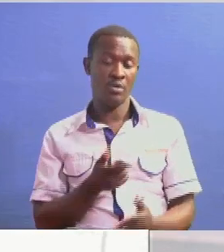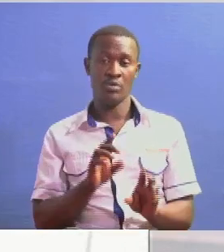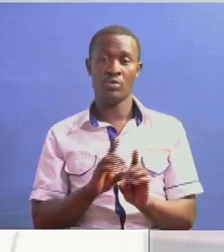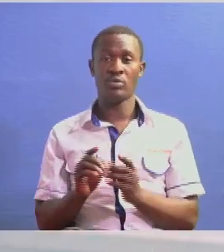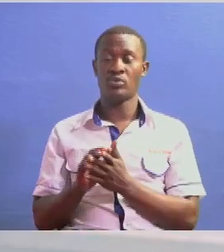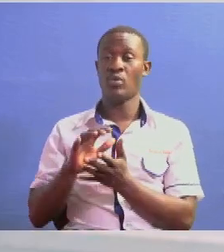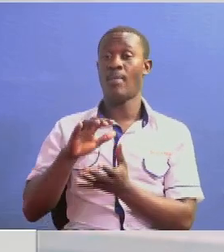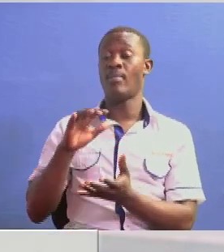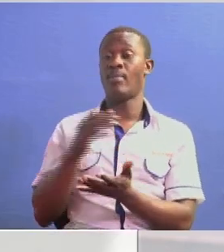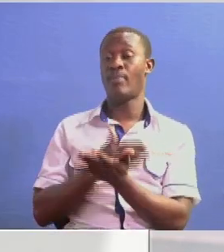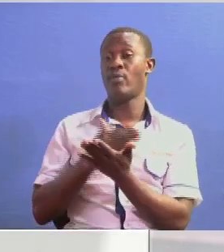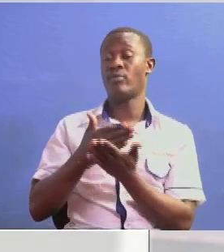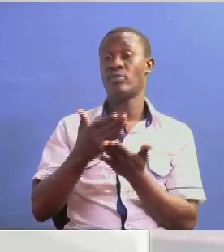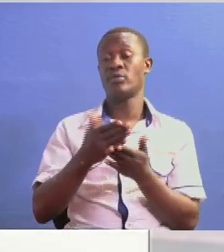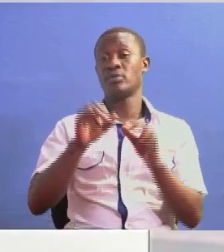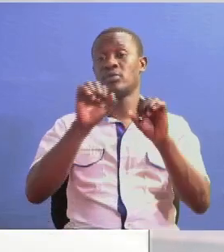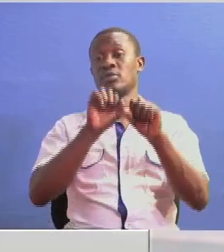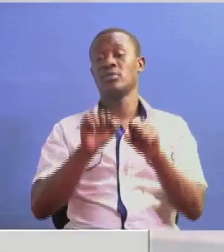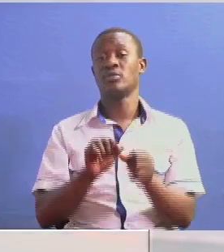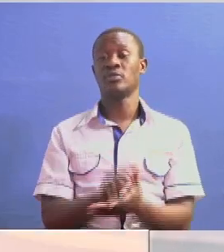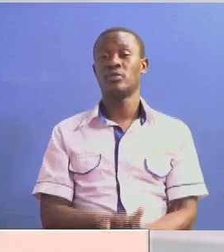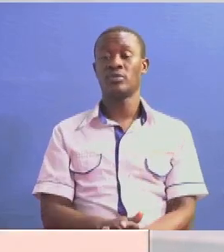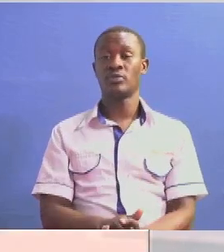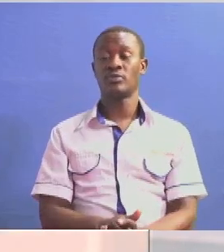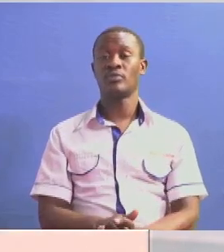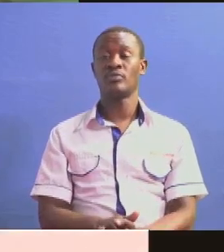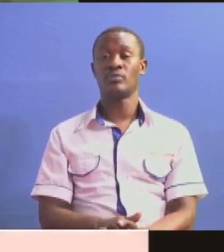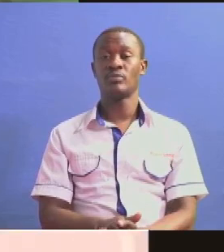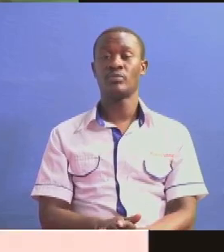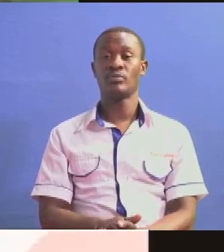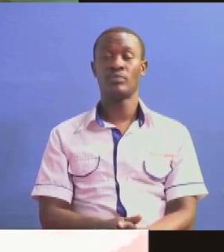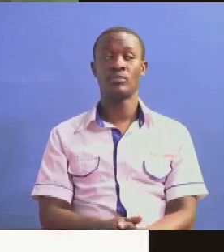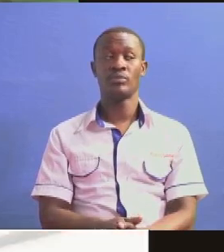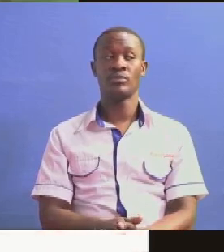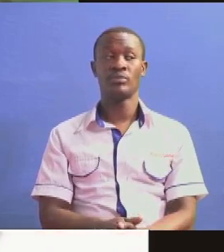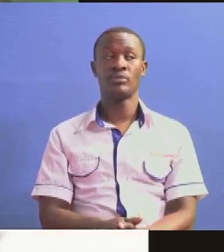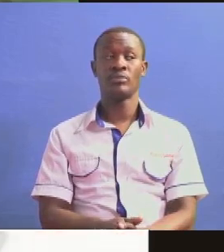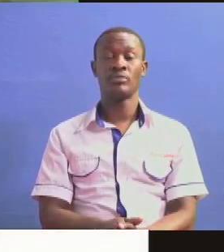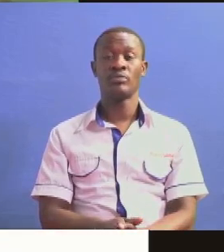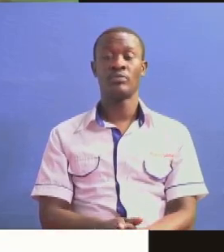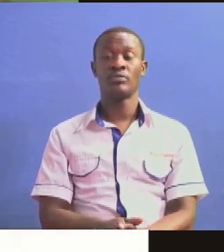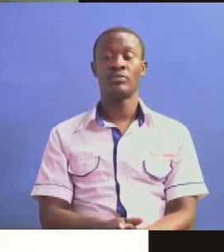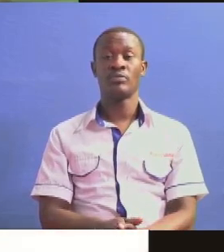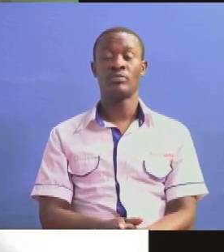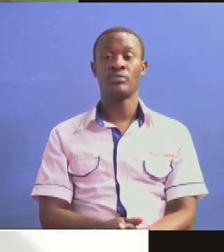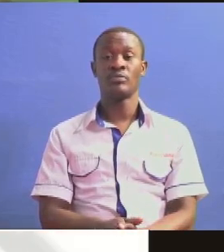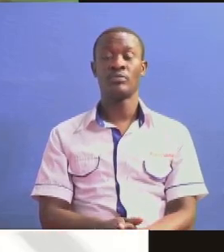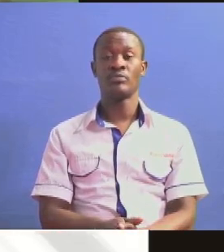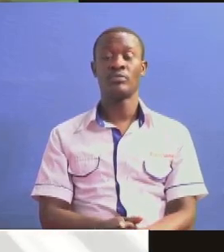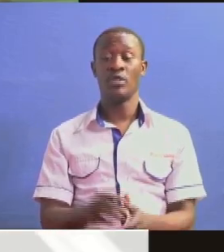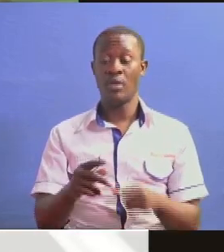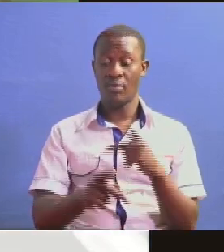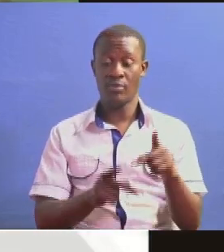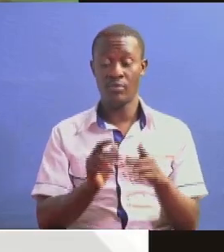improve this system of competence-based curriculum. That is part of the process of getting hired by